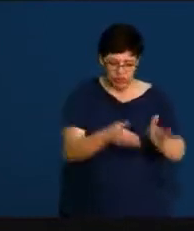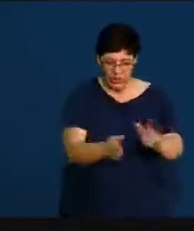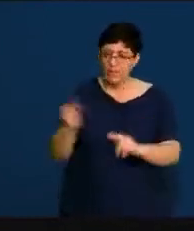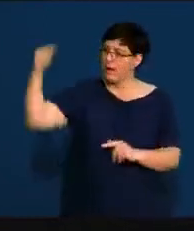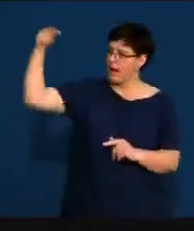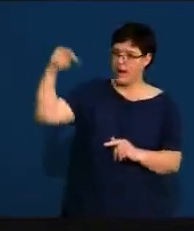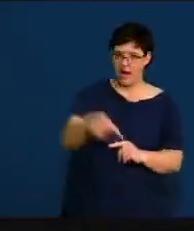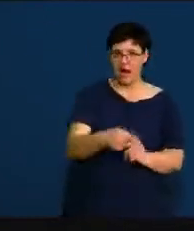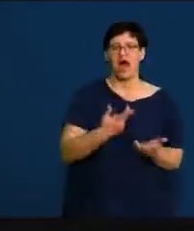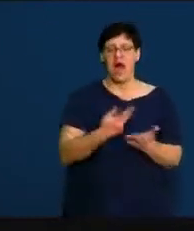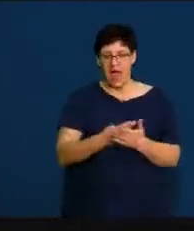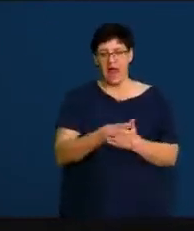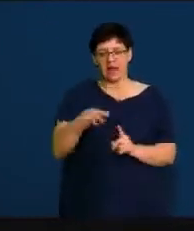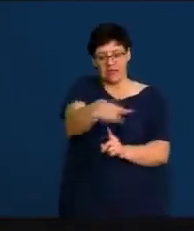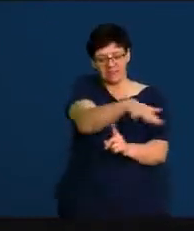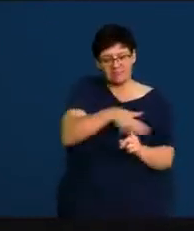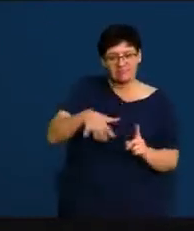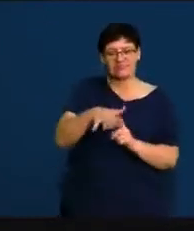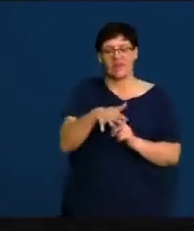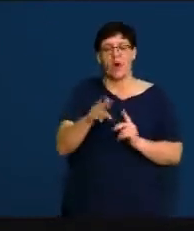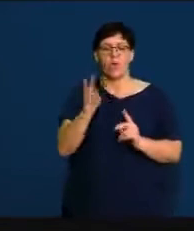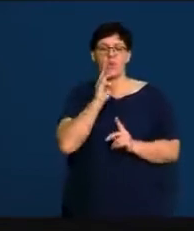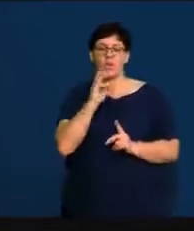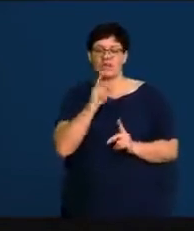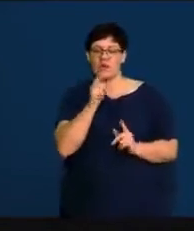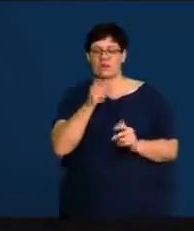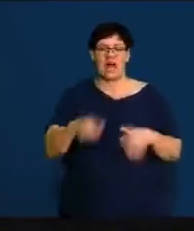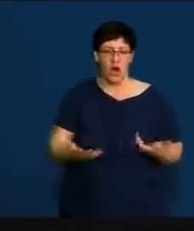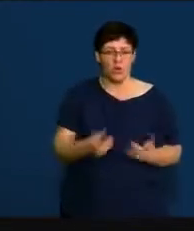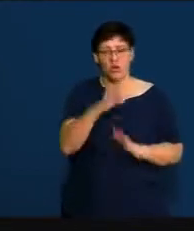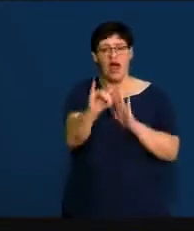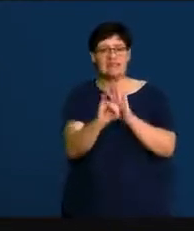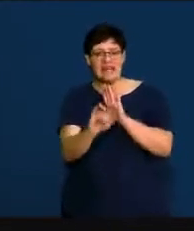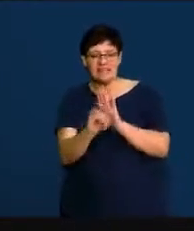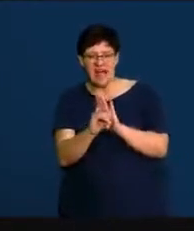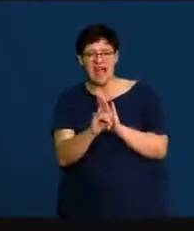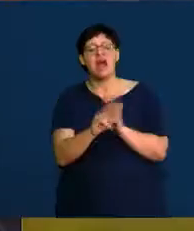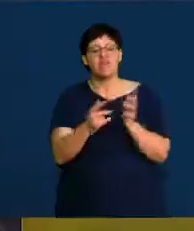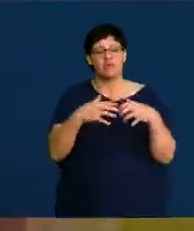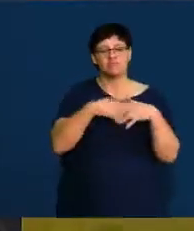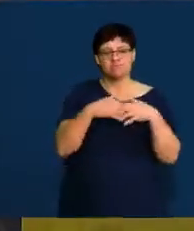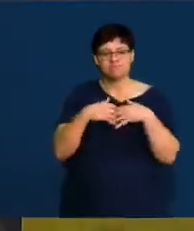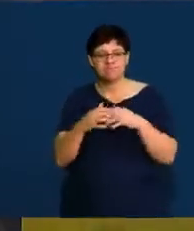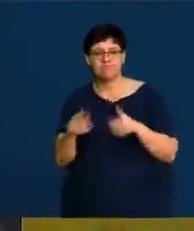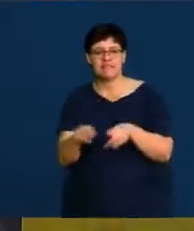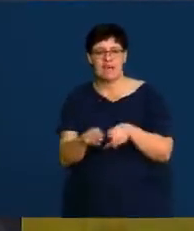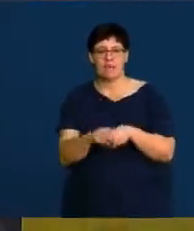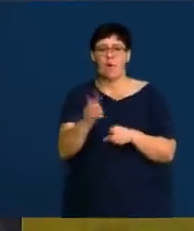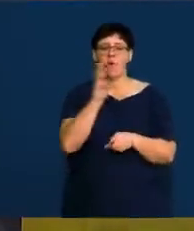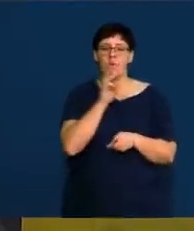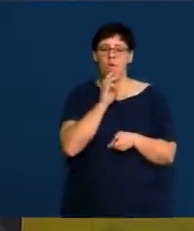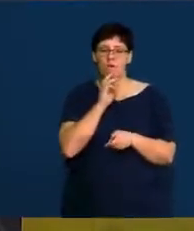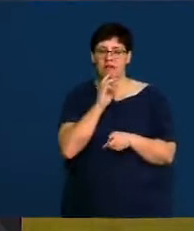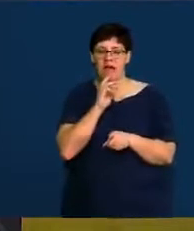and fluvial formations. Fluvial formations, your ability to identify the formations such as